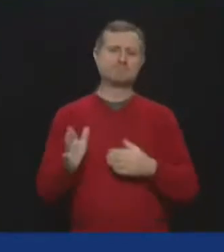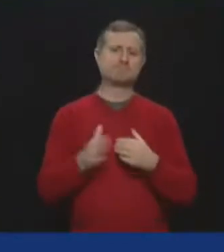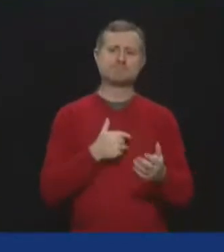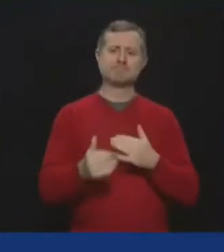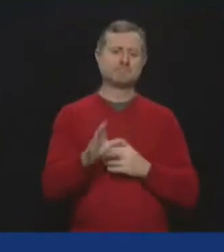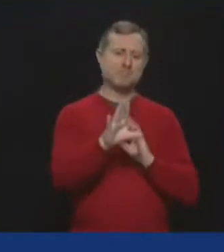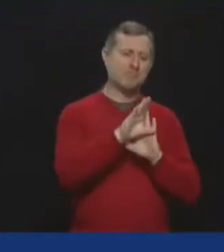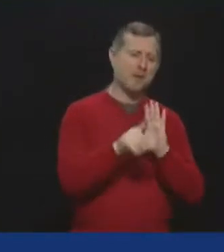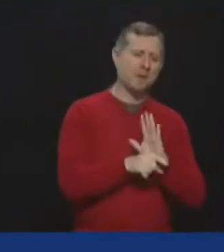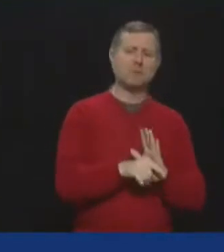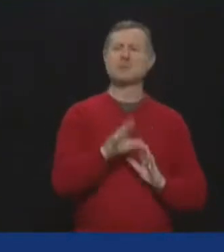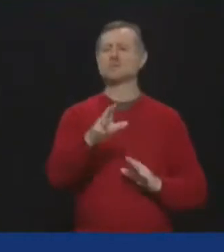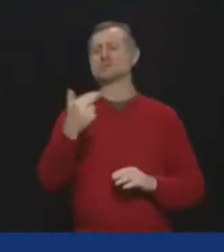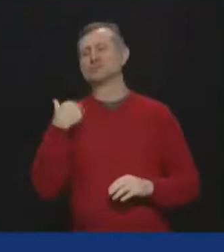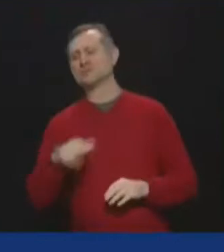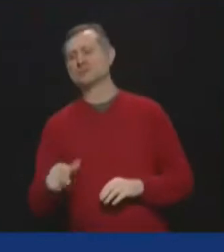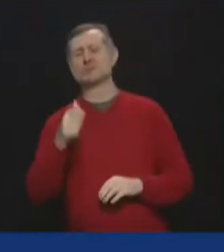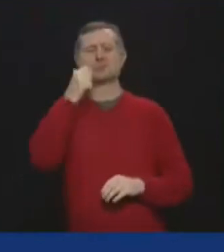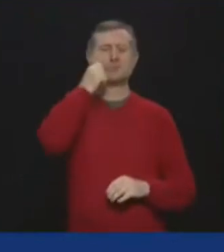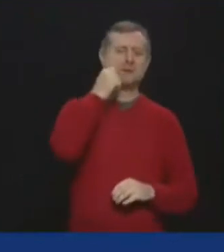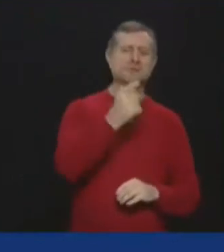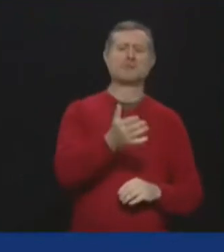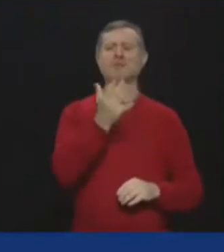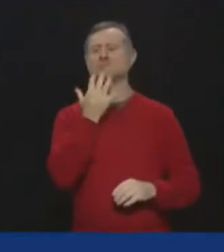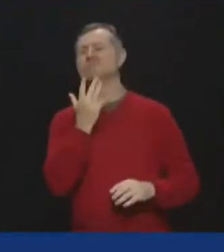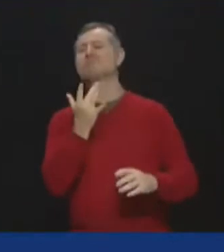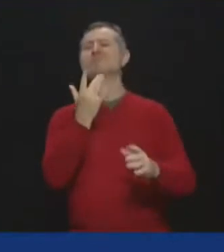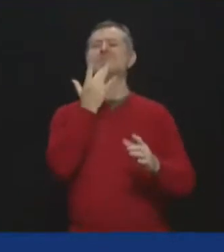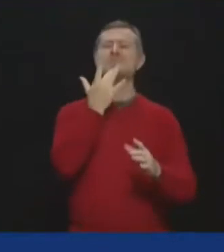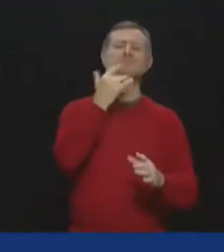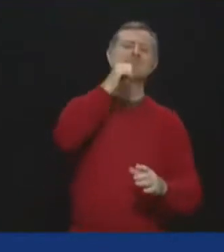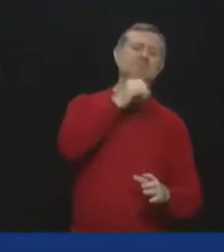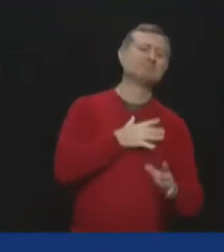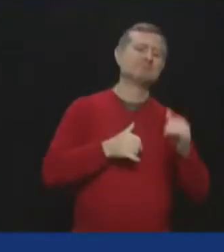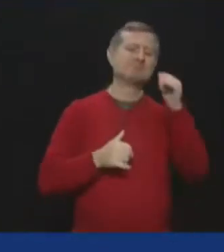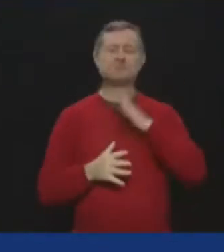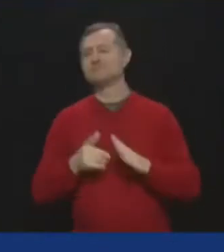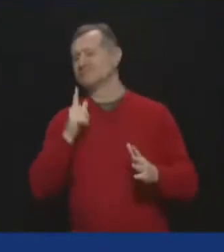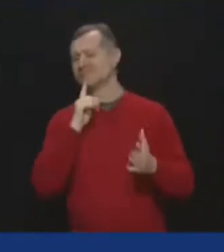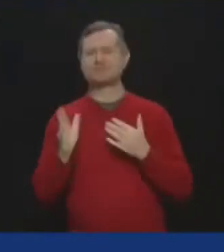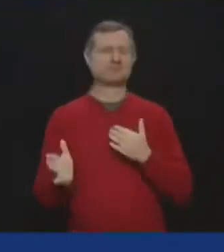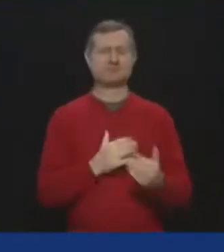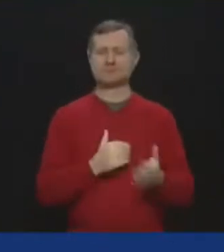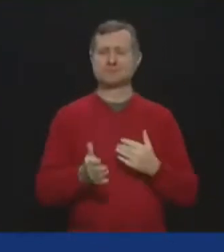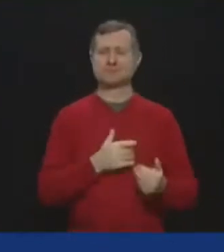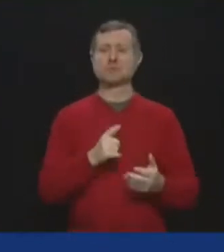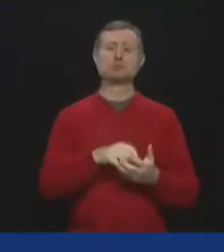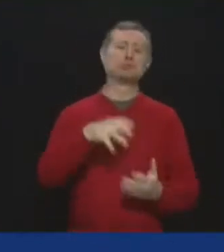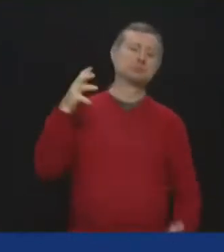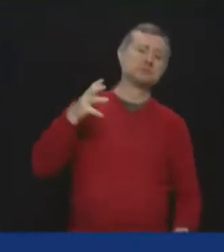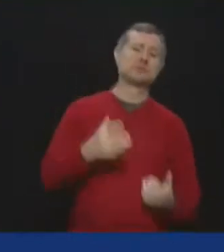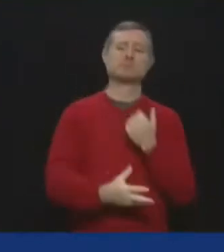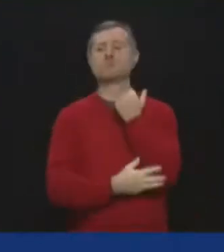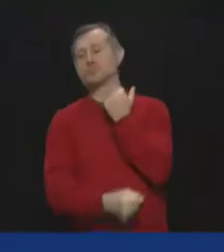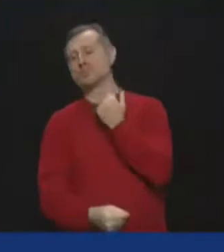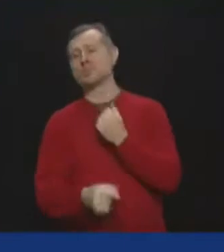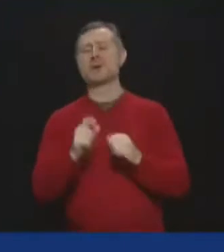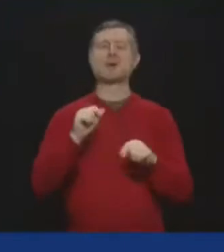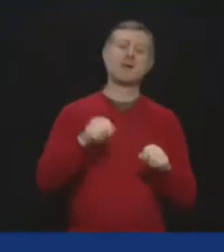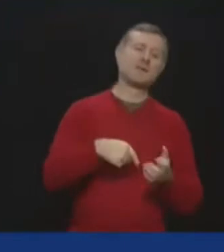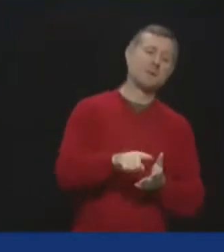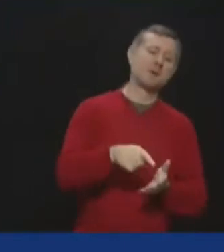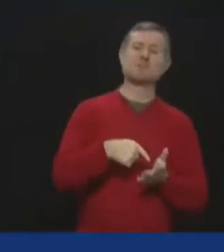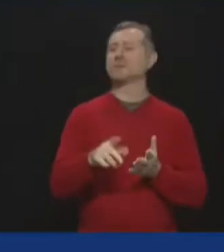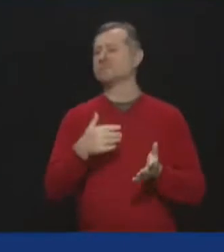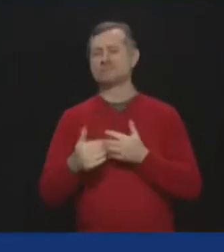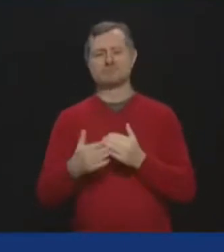religion, ethnicity, sexual orientation, gender identity, socioeconomic status, and ability to pay. I